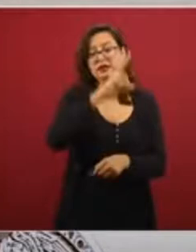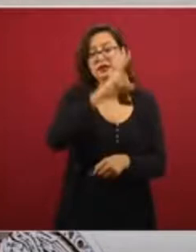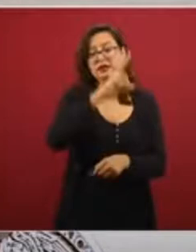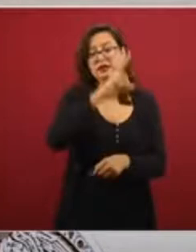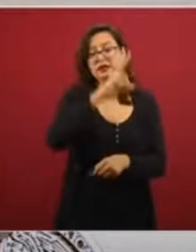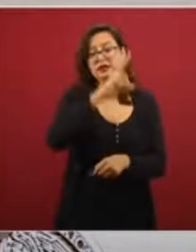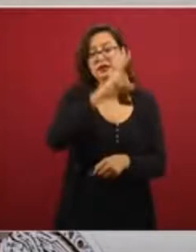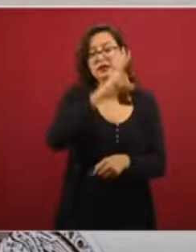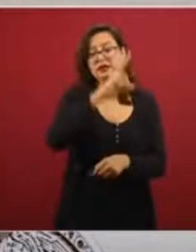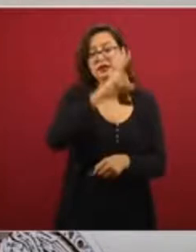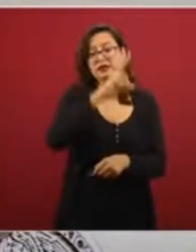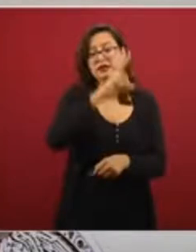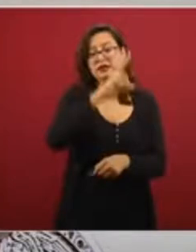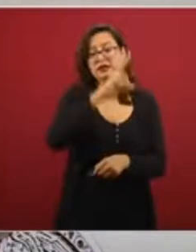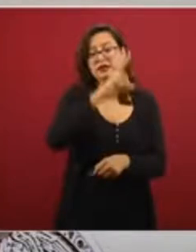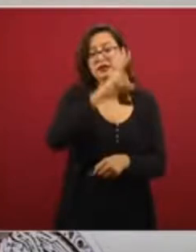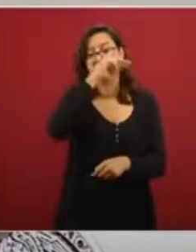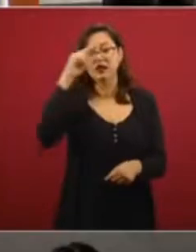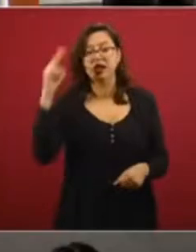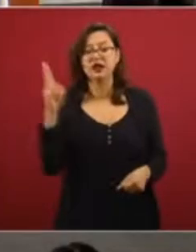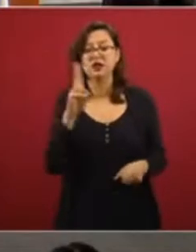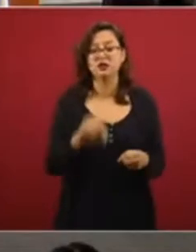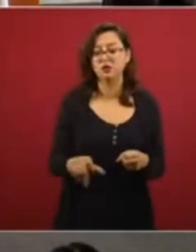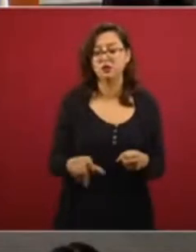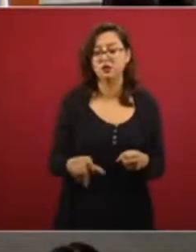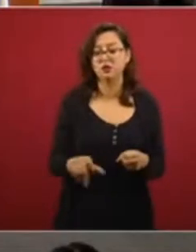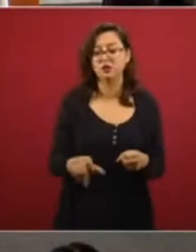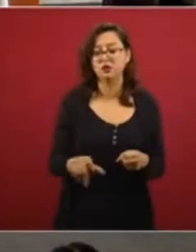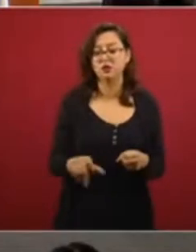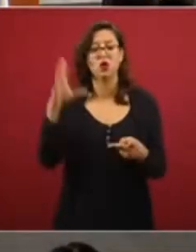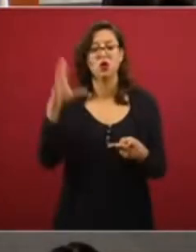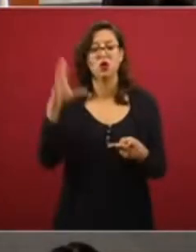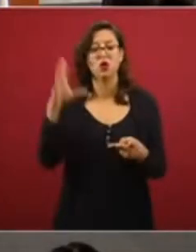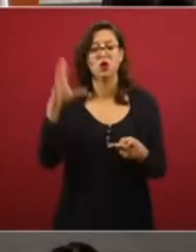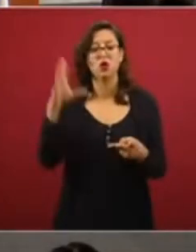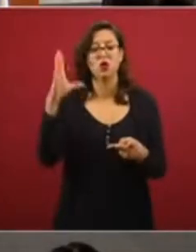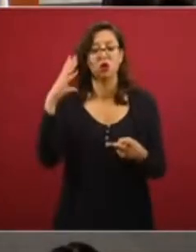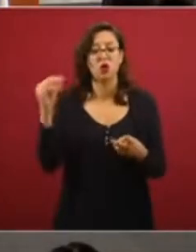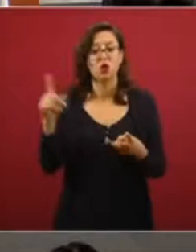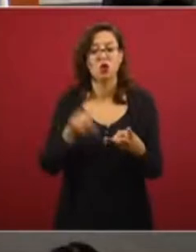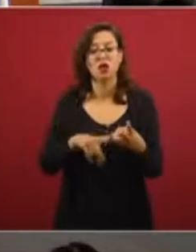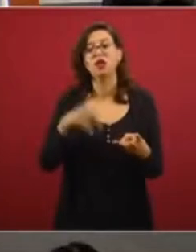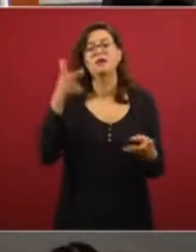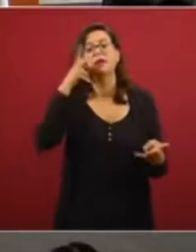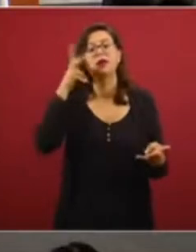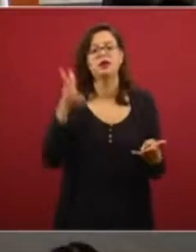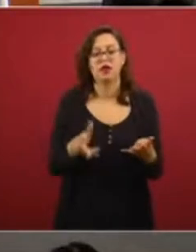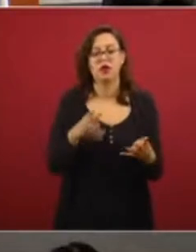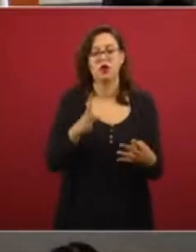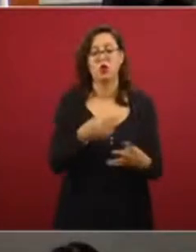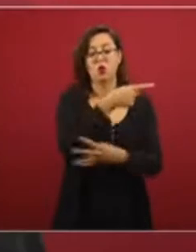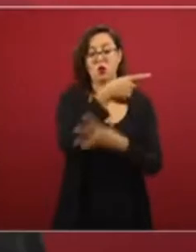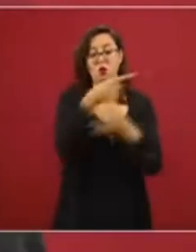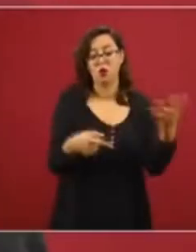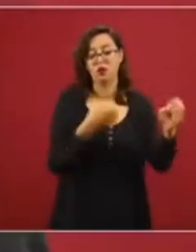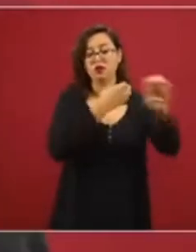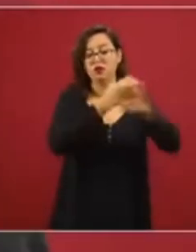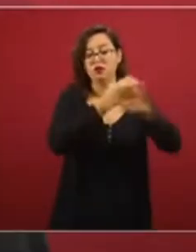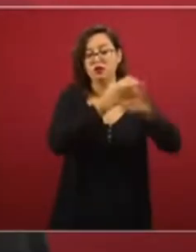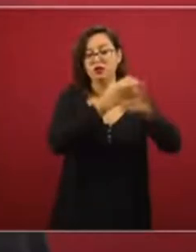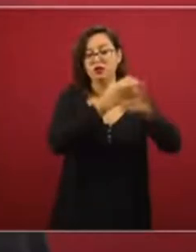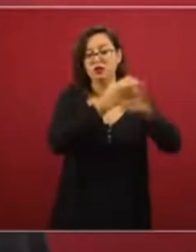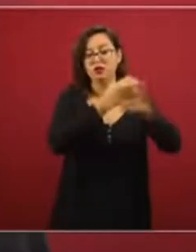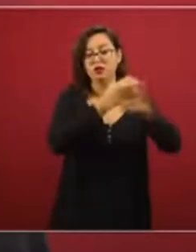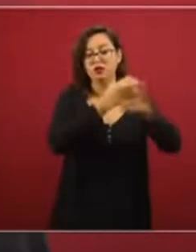Nayarit, Nuevo León, Colima. Hidalgo son and Hidalgo, las cuatro entidades que tienen ocupaciones superiores al